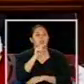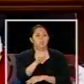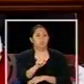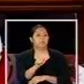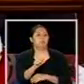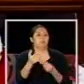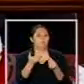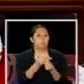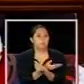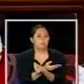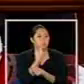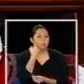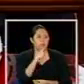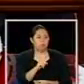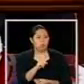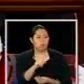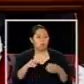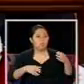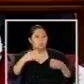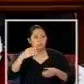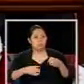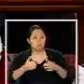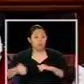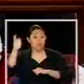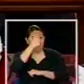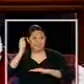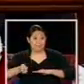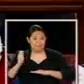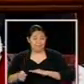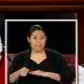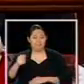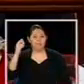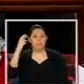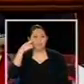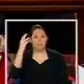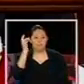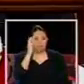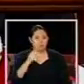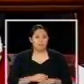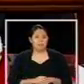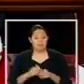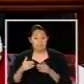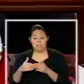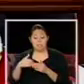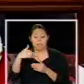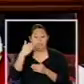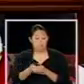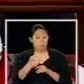impeachment kay Justice Corona. Tapos, noong December 13, base ho dito sa news